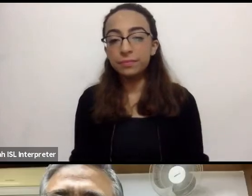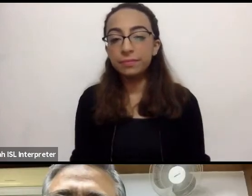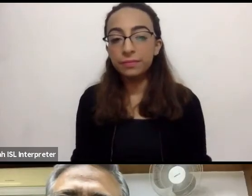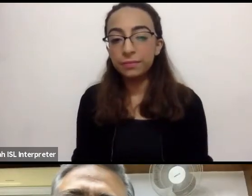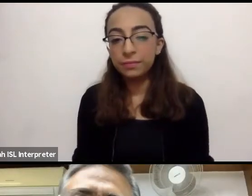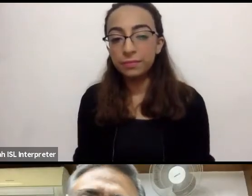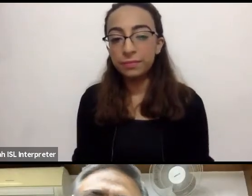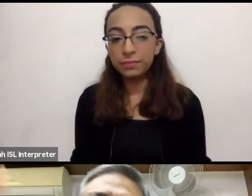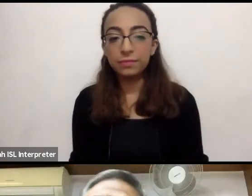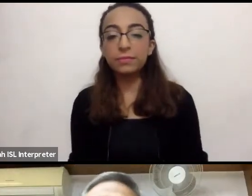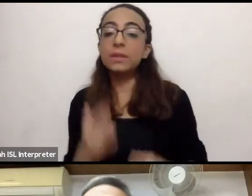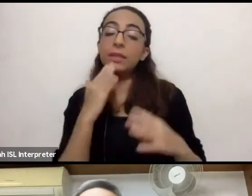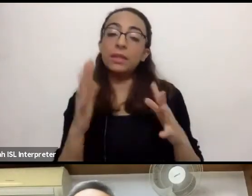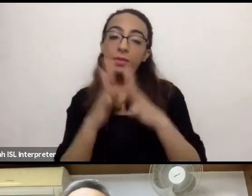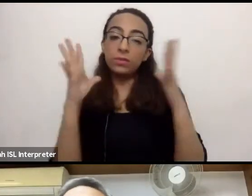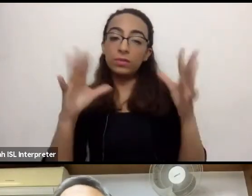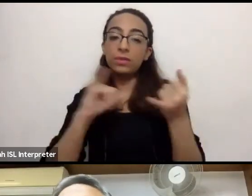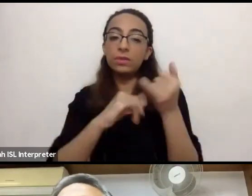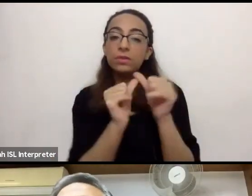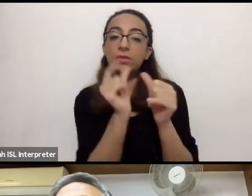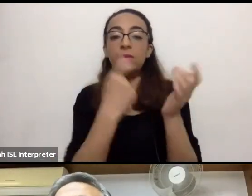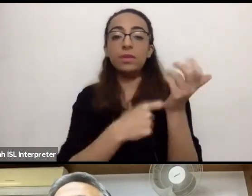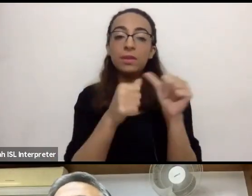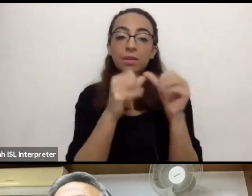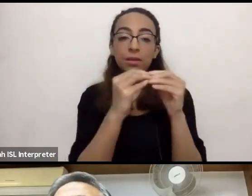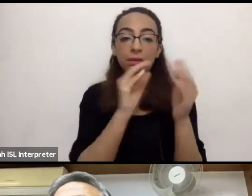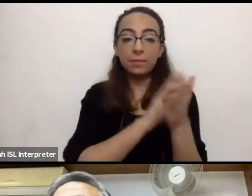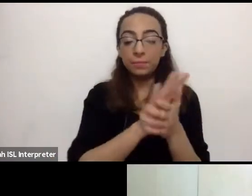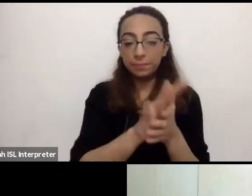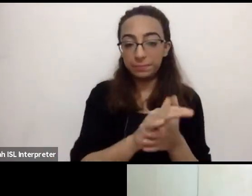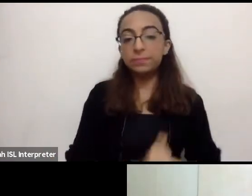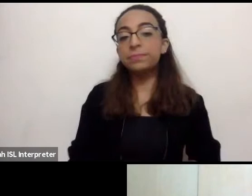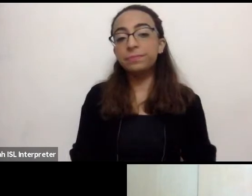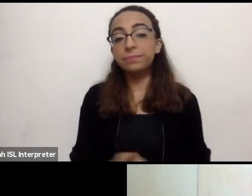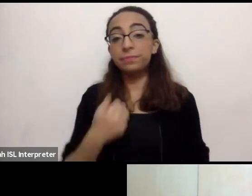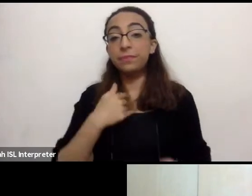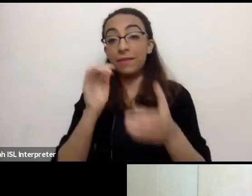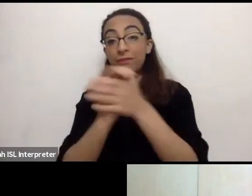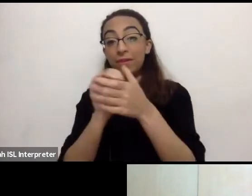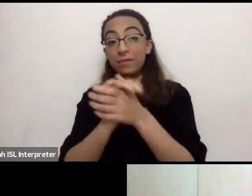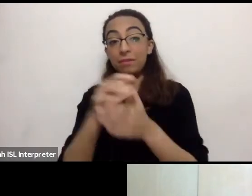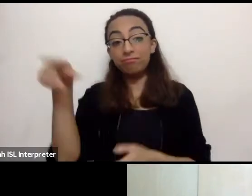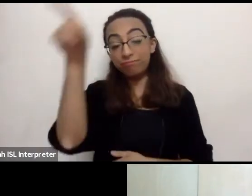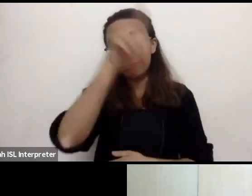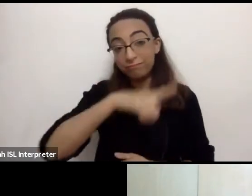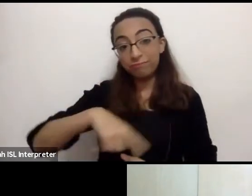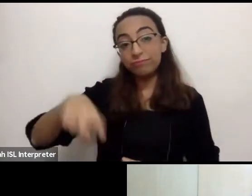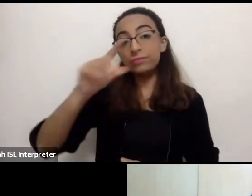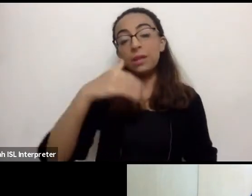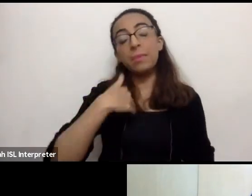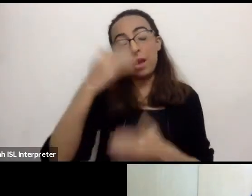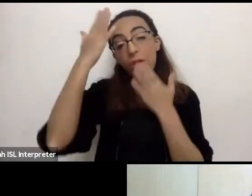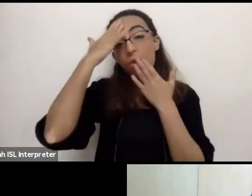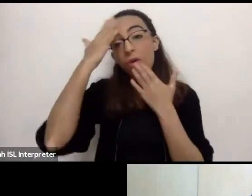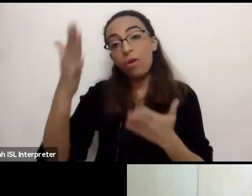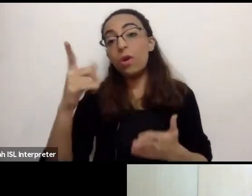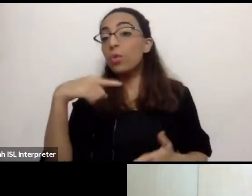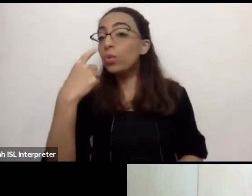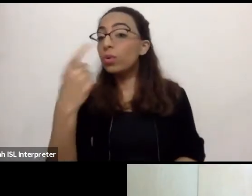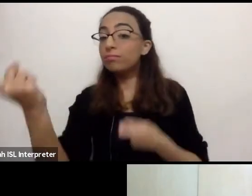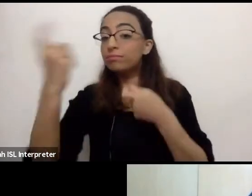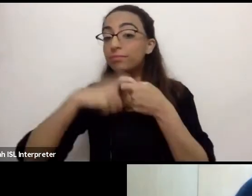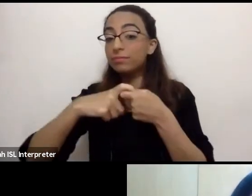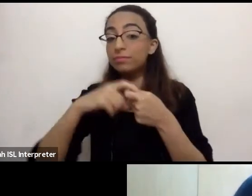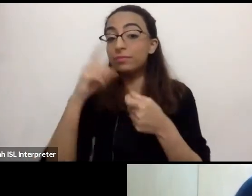Thank you so much, Mr. Saurabh Chandra. Friends, it's indeed an honor to be joined